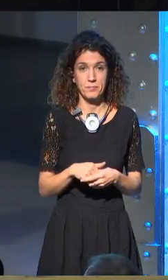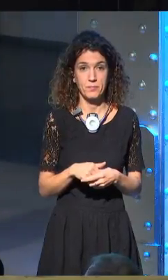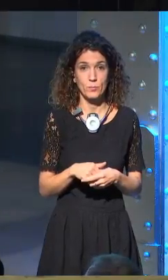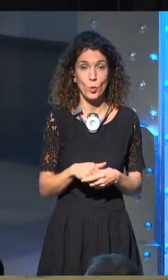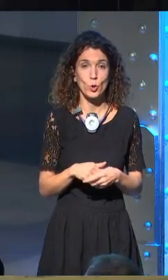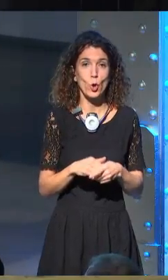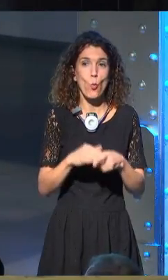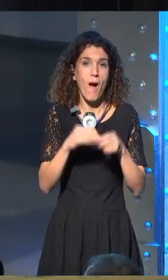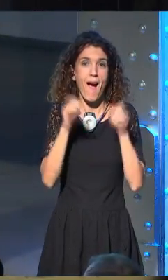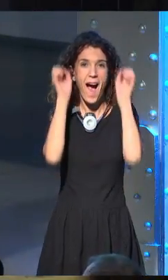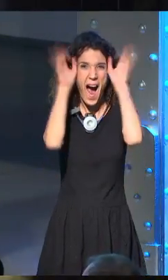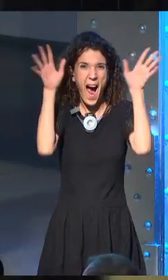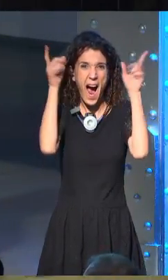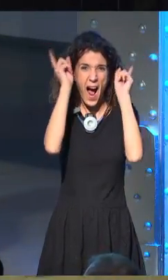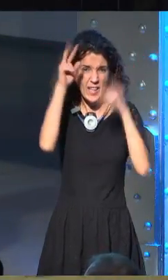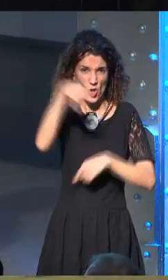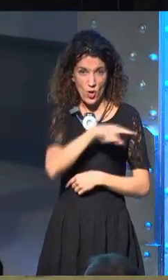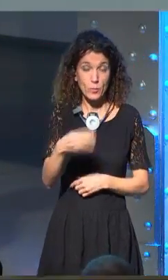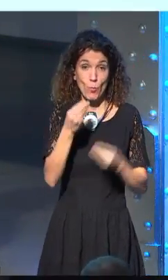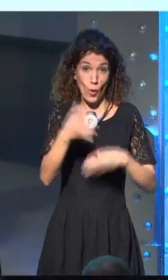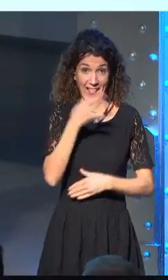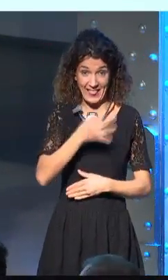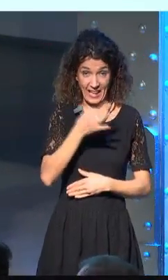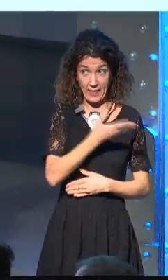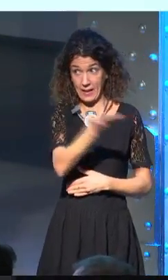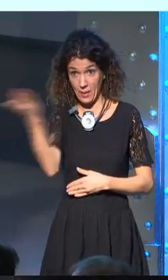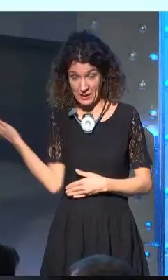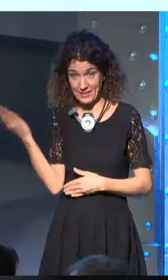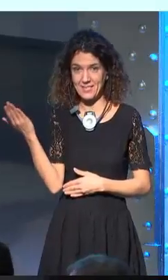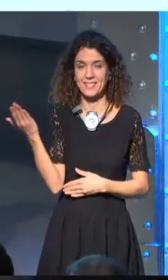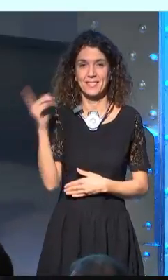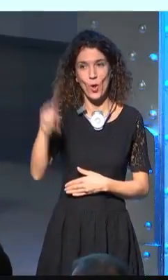evening. And to the rest of you, I come in peace.